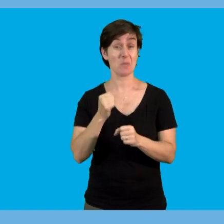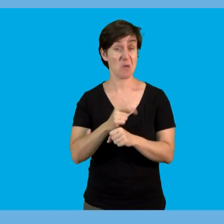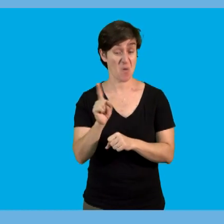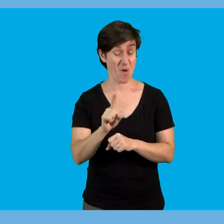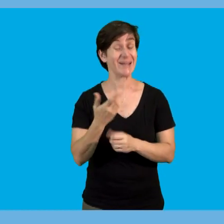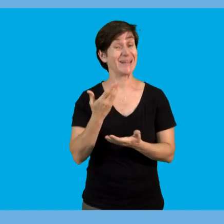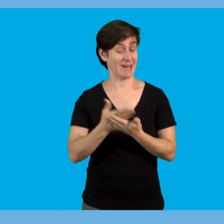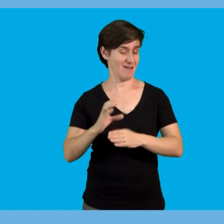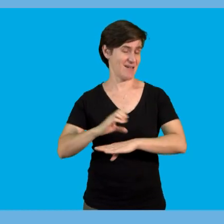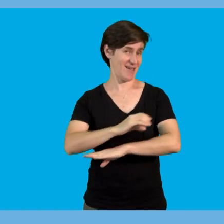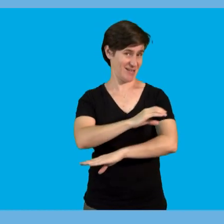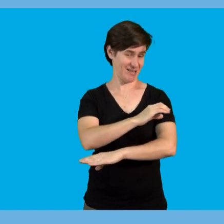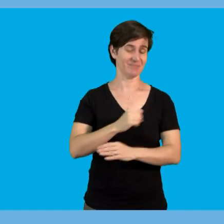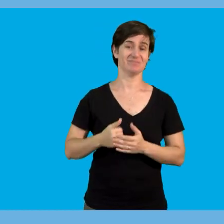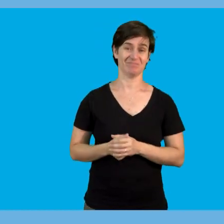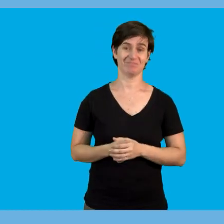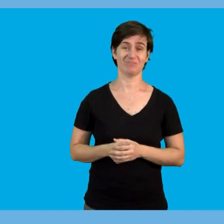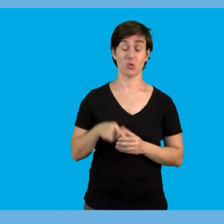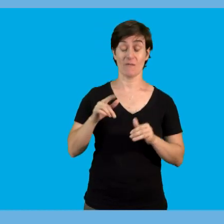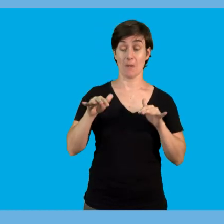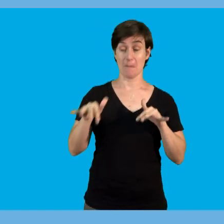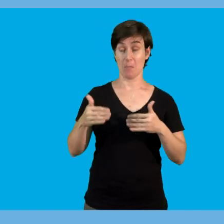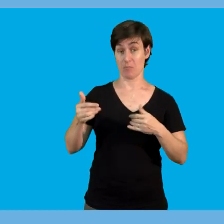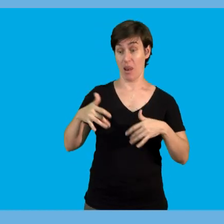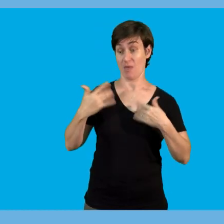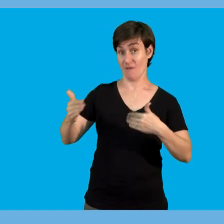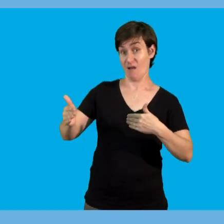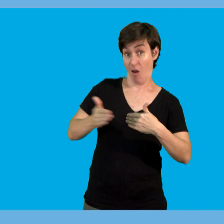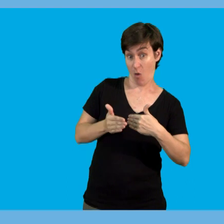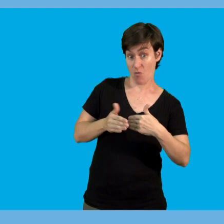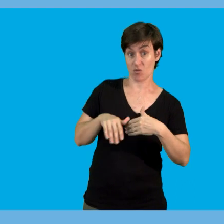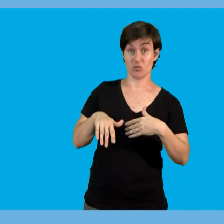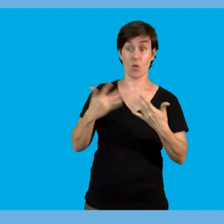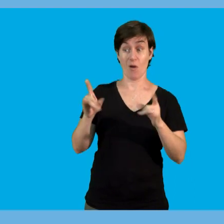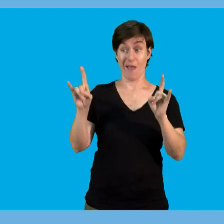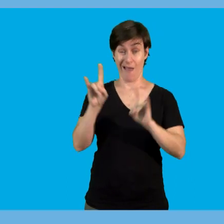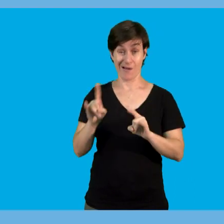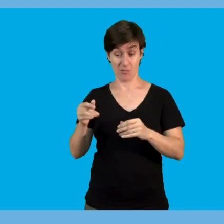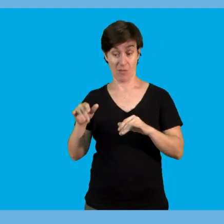they can have that negative health impact on people living around and also